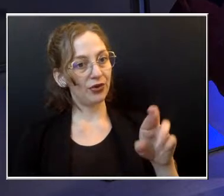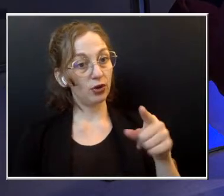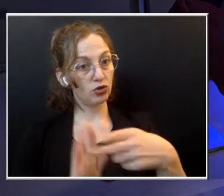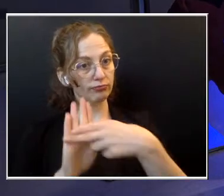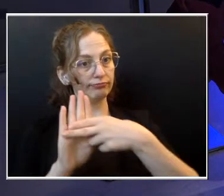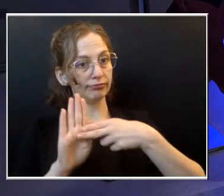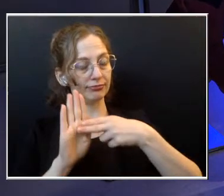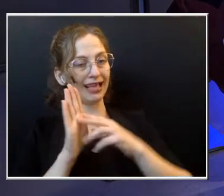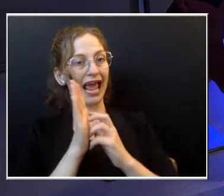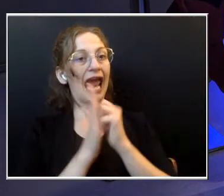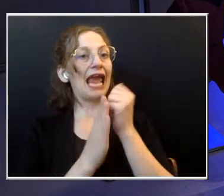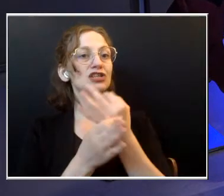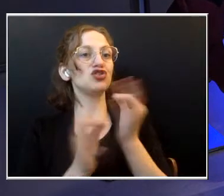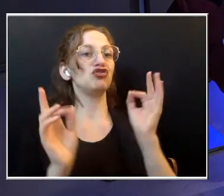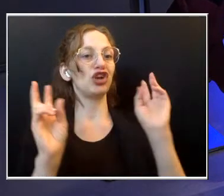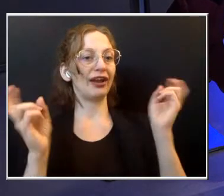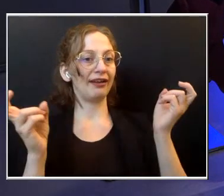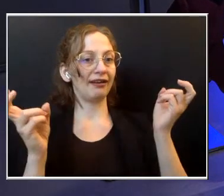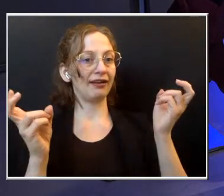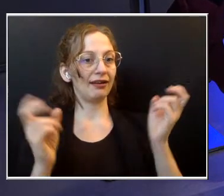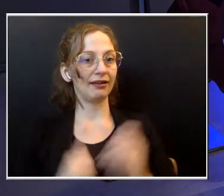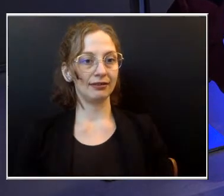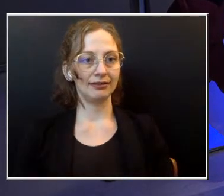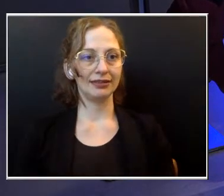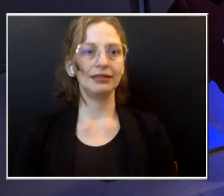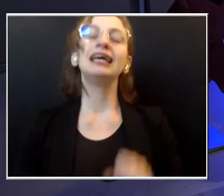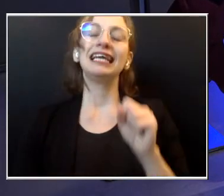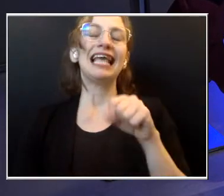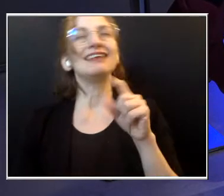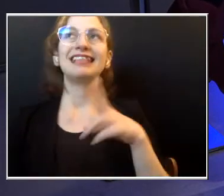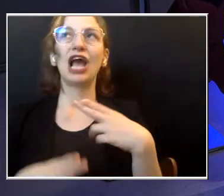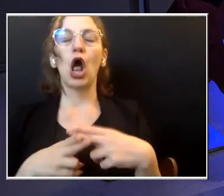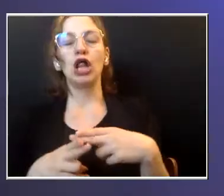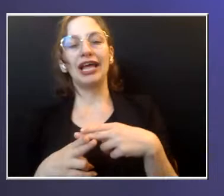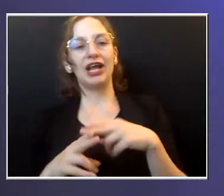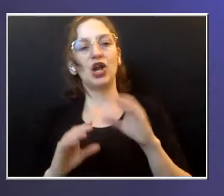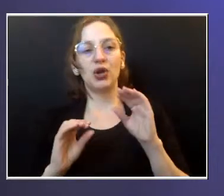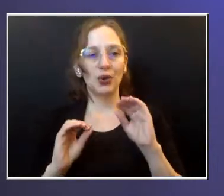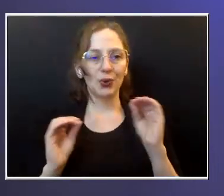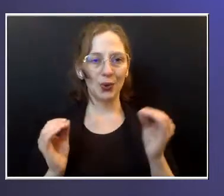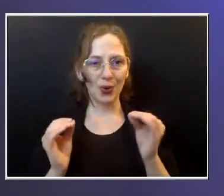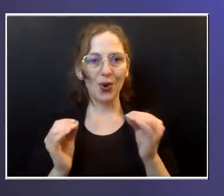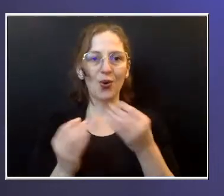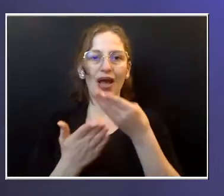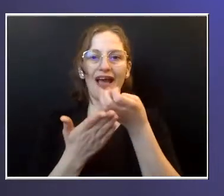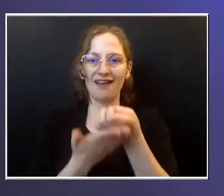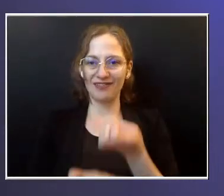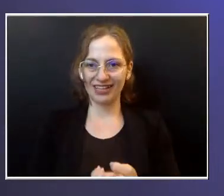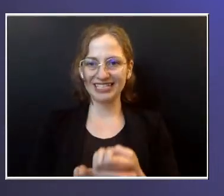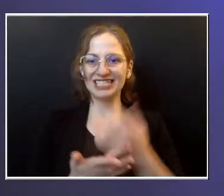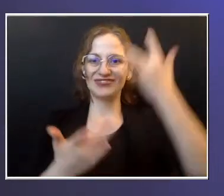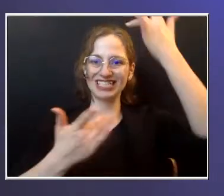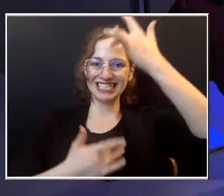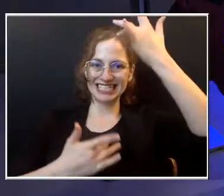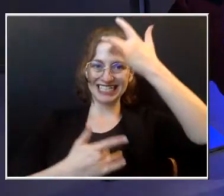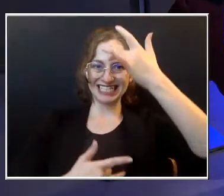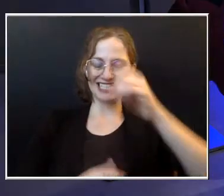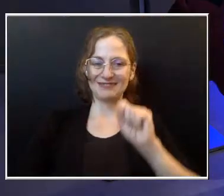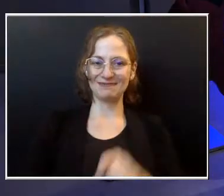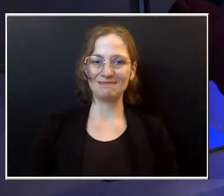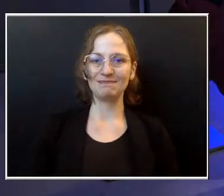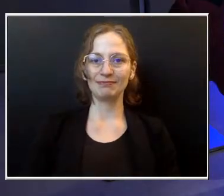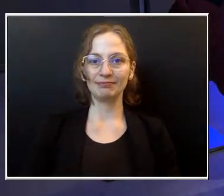Yes, I think no cancer detected is no evidence of disease. Evidence of disease is the official term that we are using. And you'll just continue to